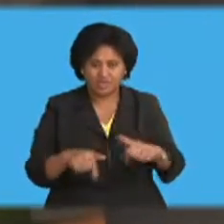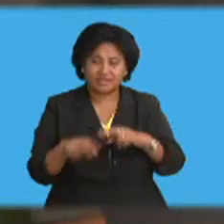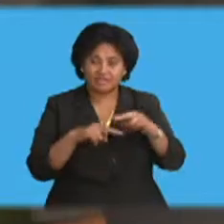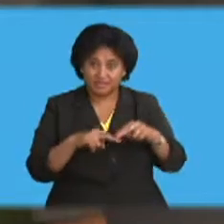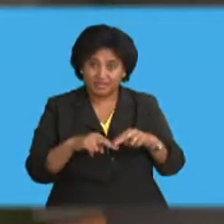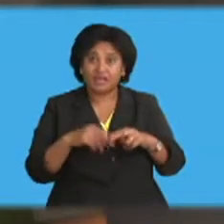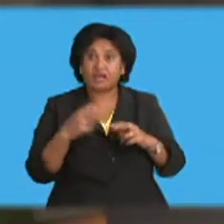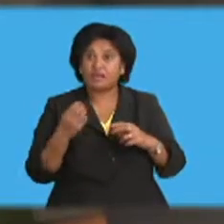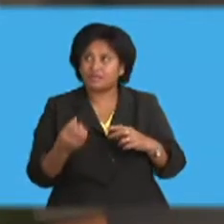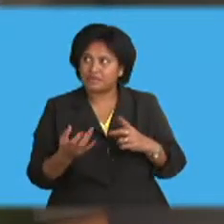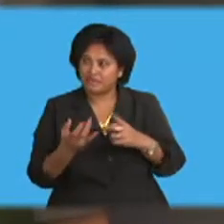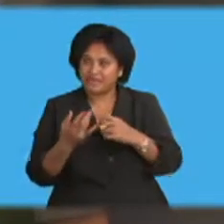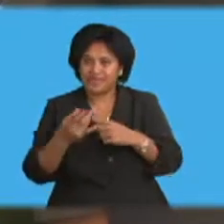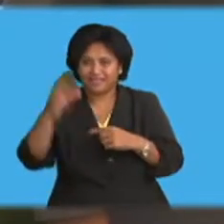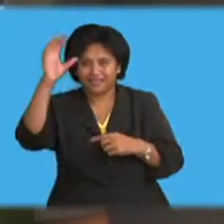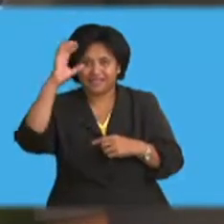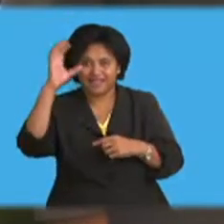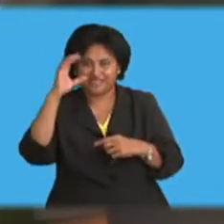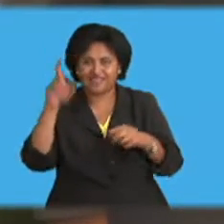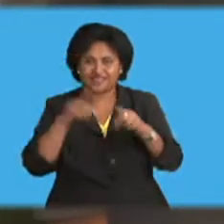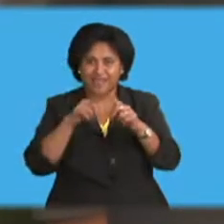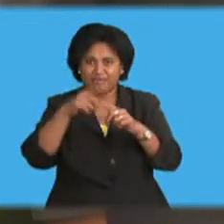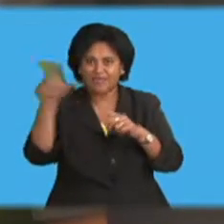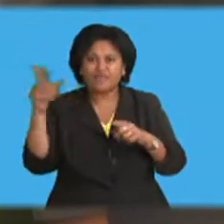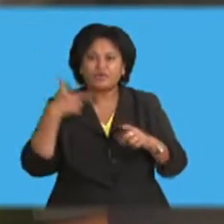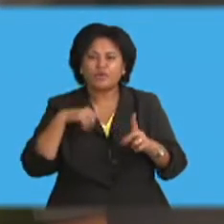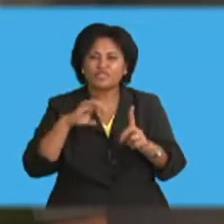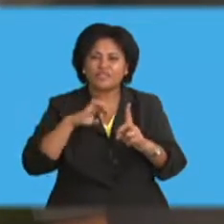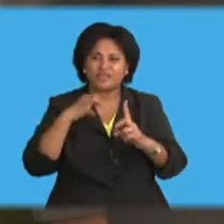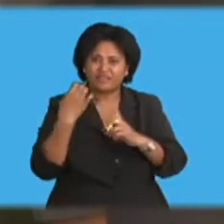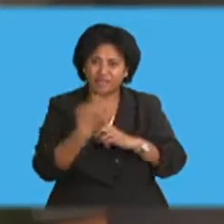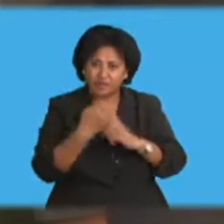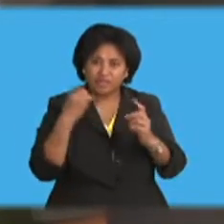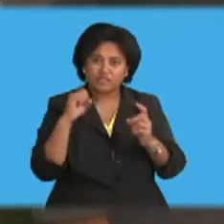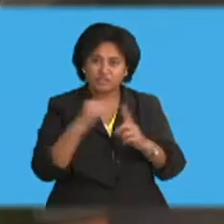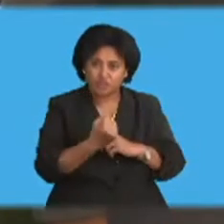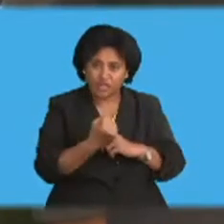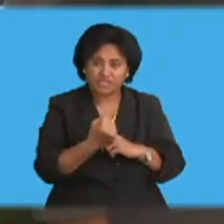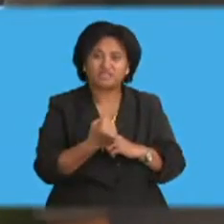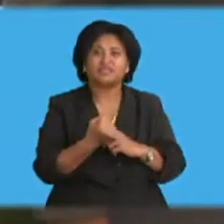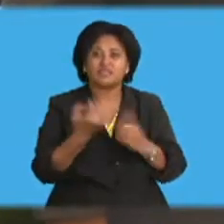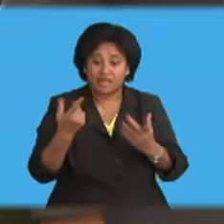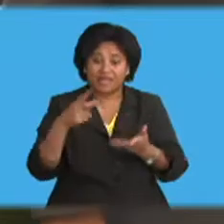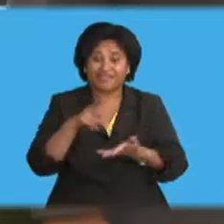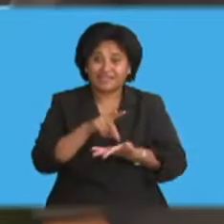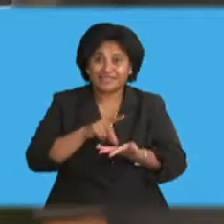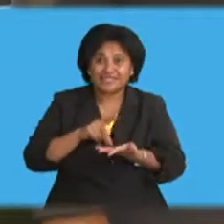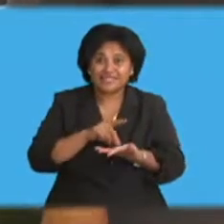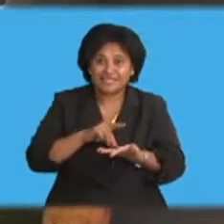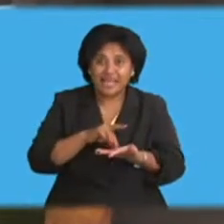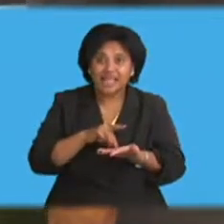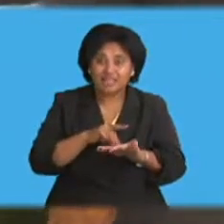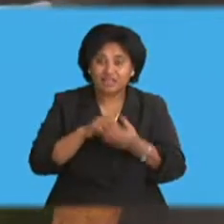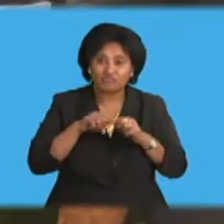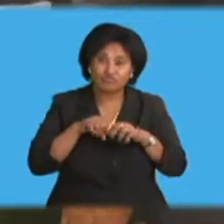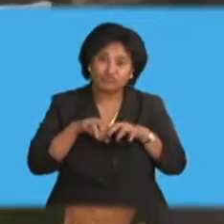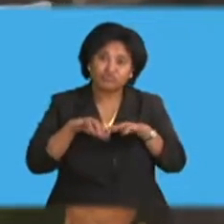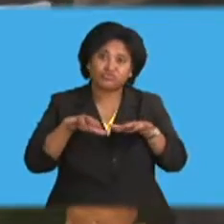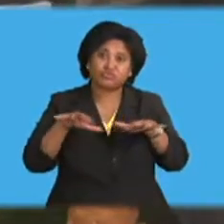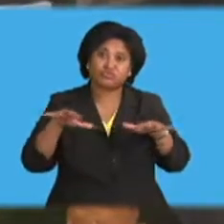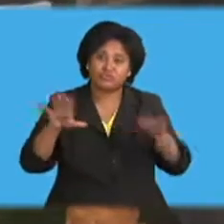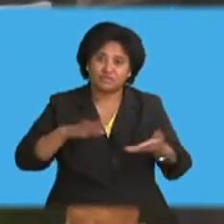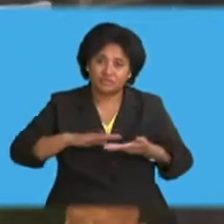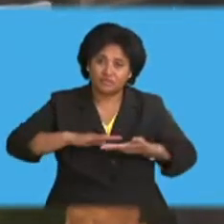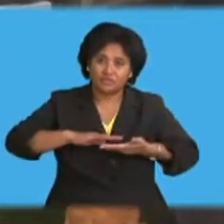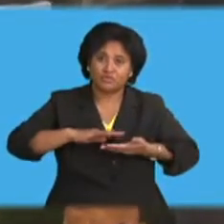certain countries, because of the environmental conditions, these diseases do thrive. And of